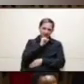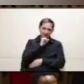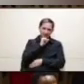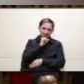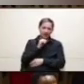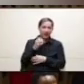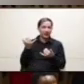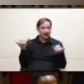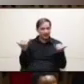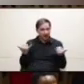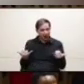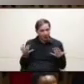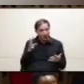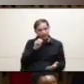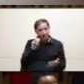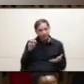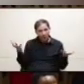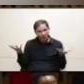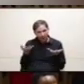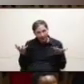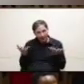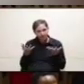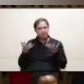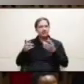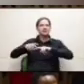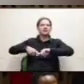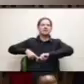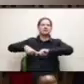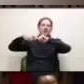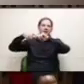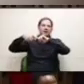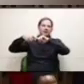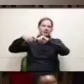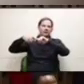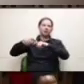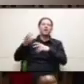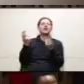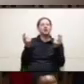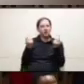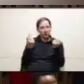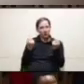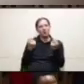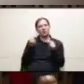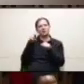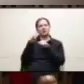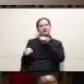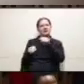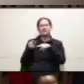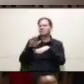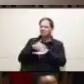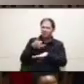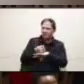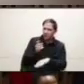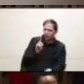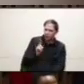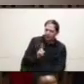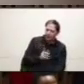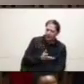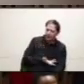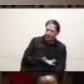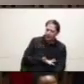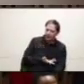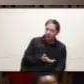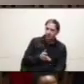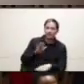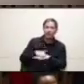MM now? The MM was suspended again with new charges. Based on what?